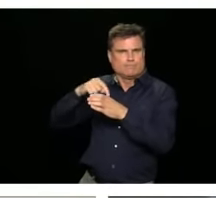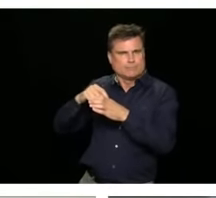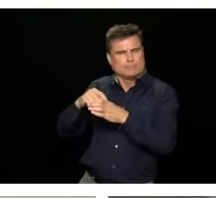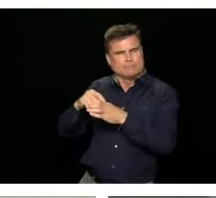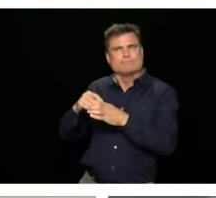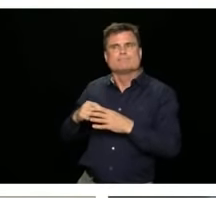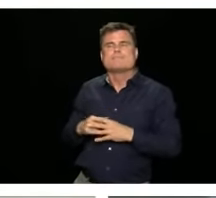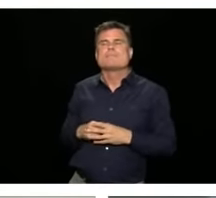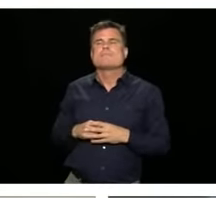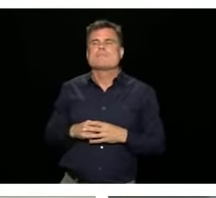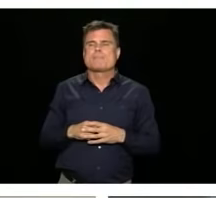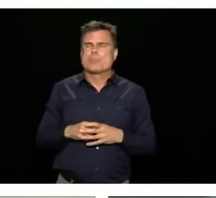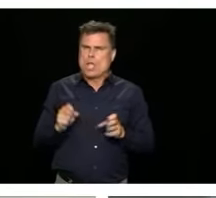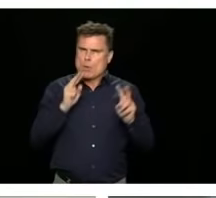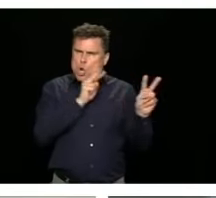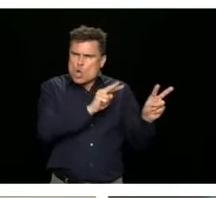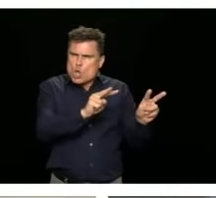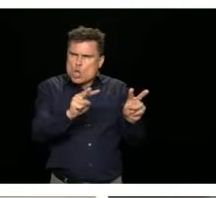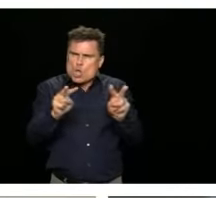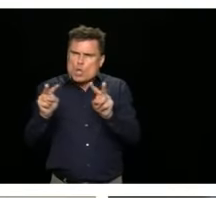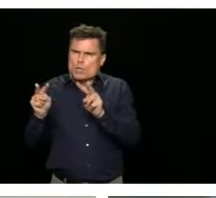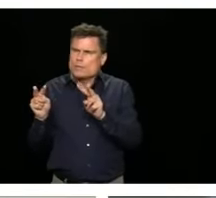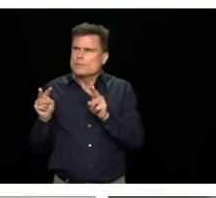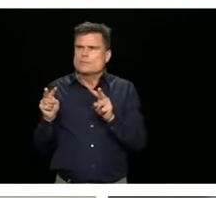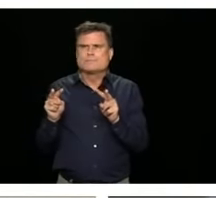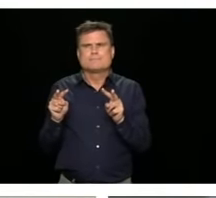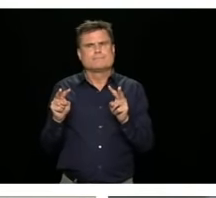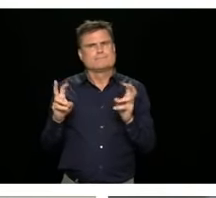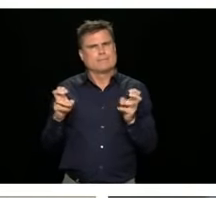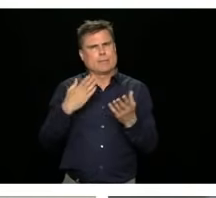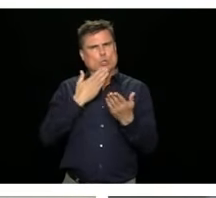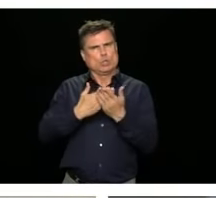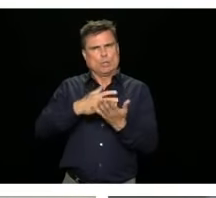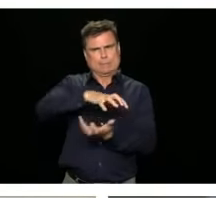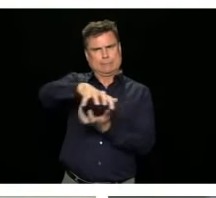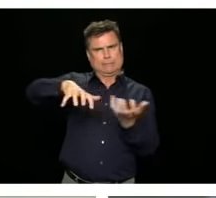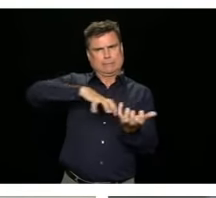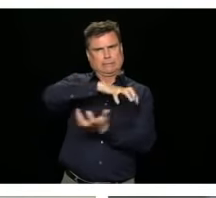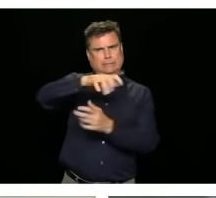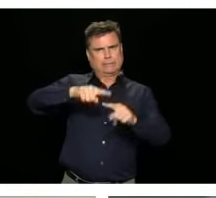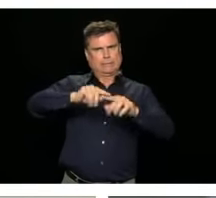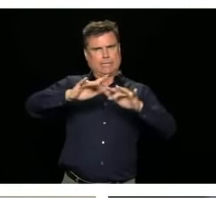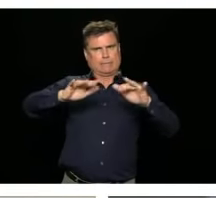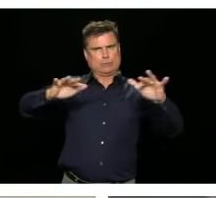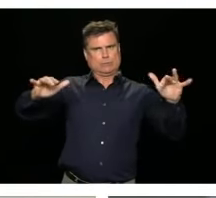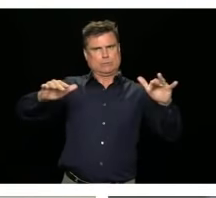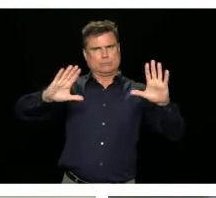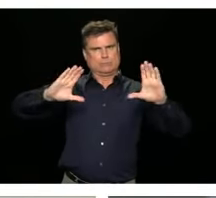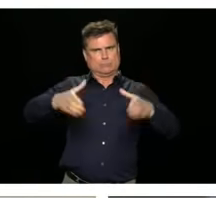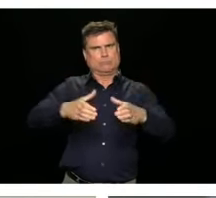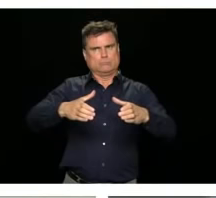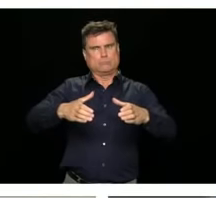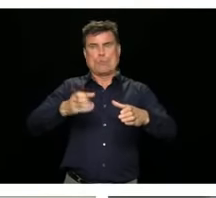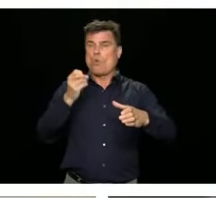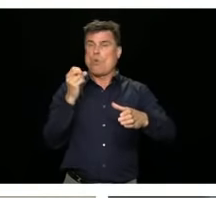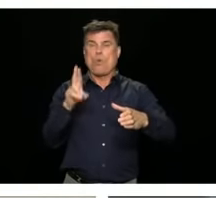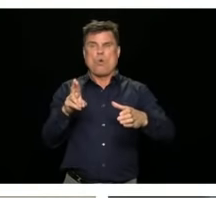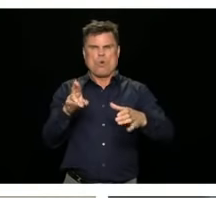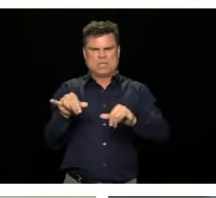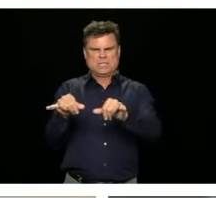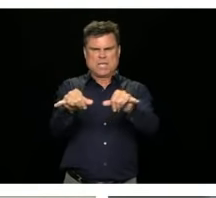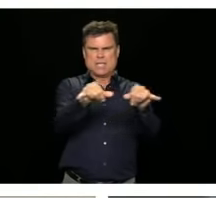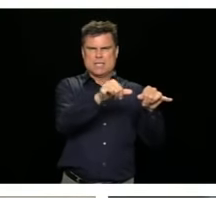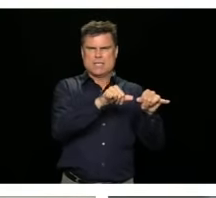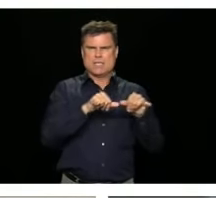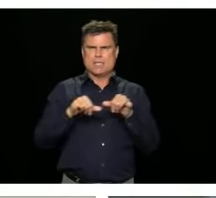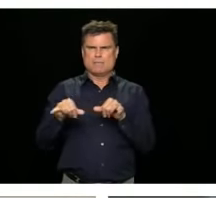anti-racist organization it is. Thank you. And I notice our hour is almost up, but we have